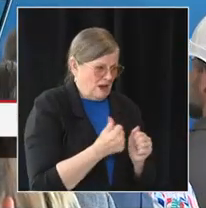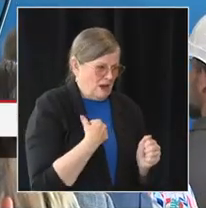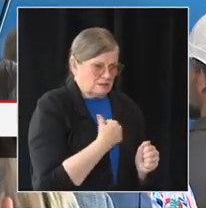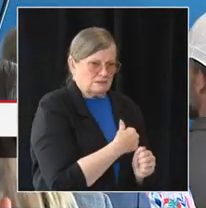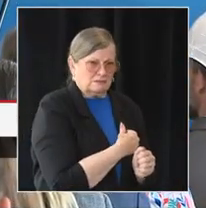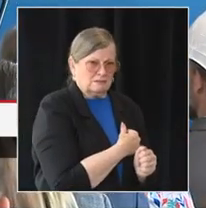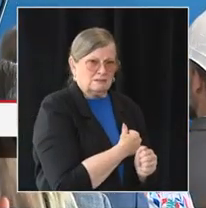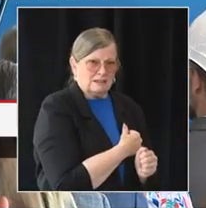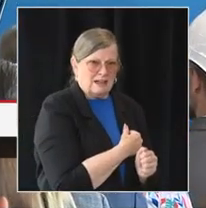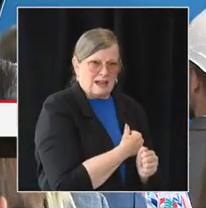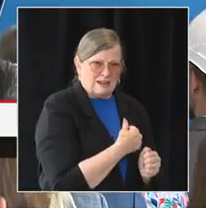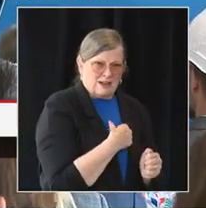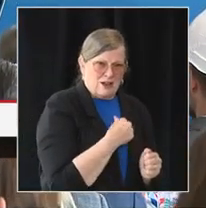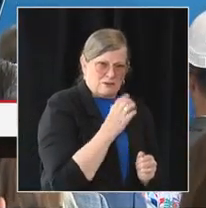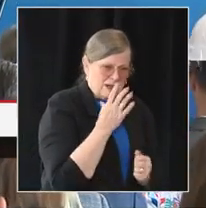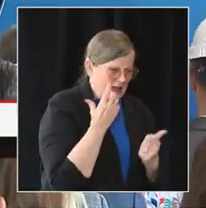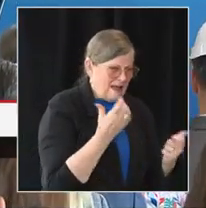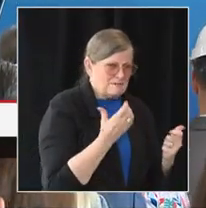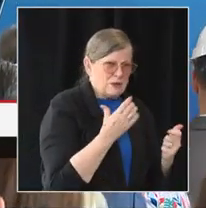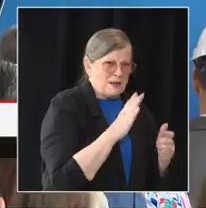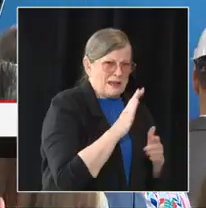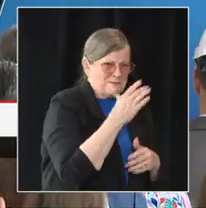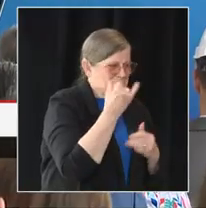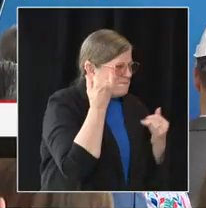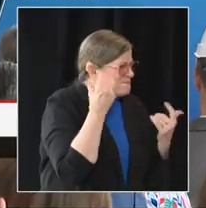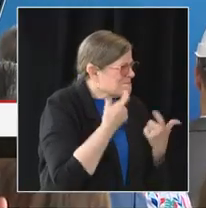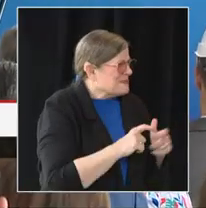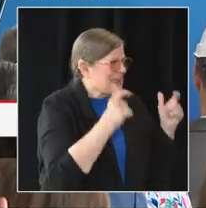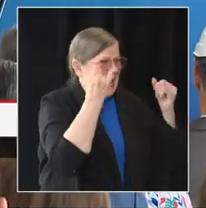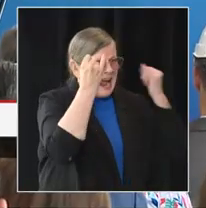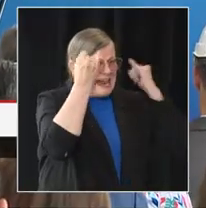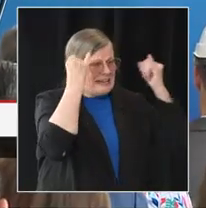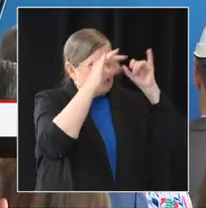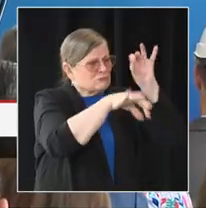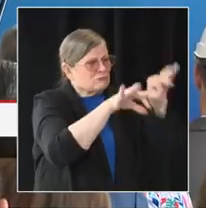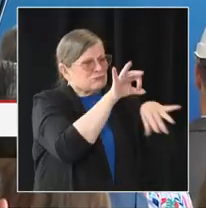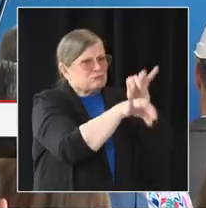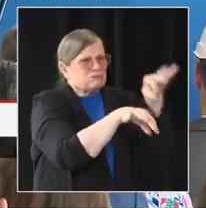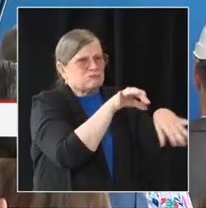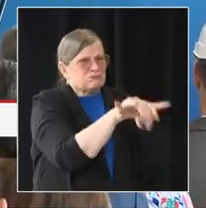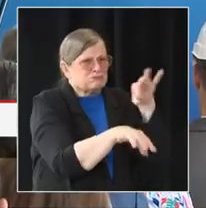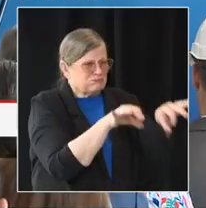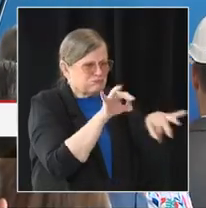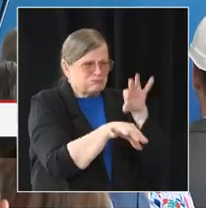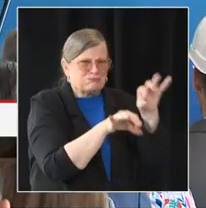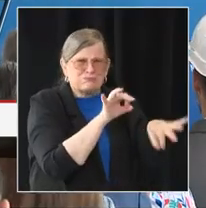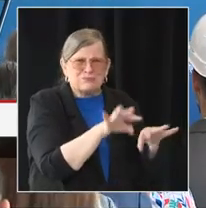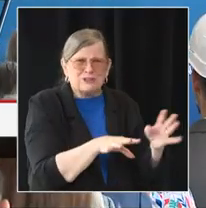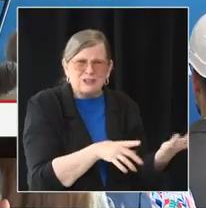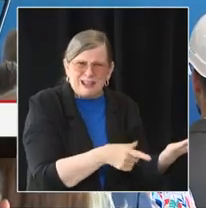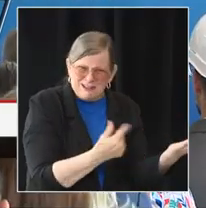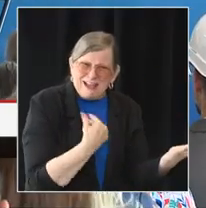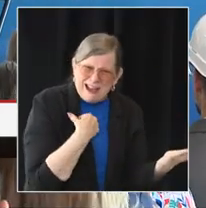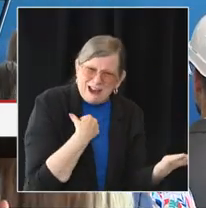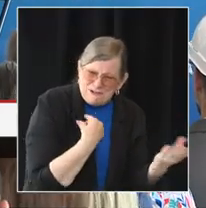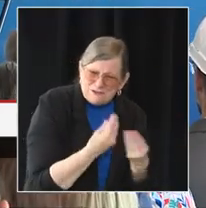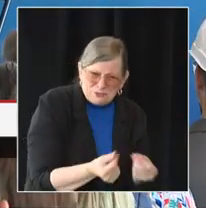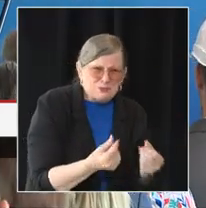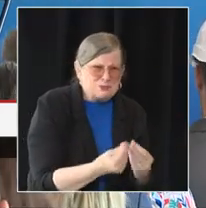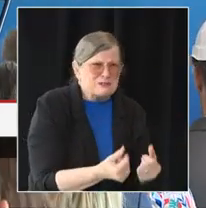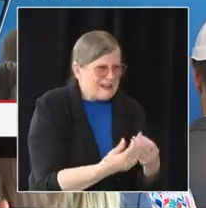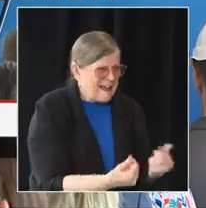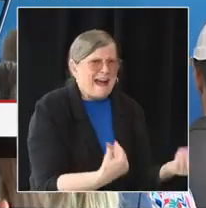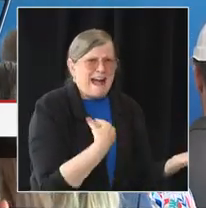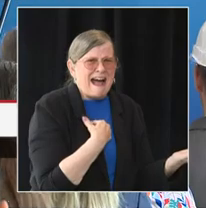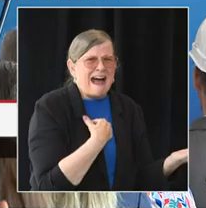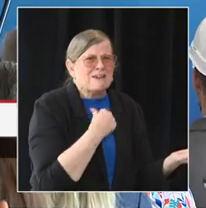And I think the people in this room have the solutions. Yeah. And so don't underestimate that. I would say you